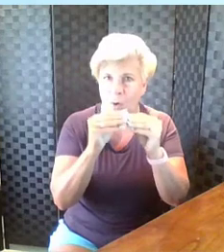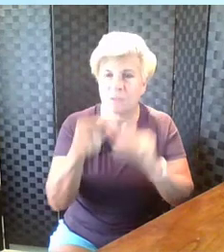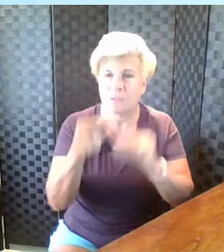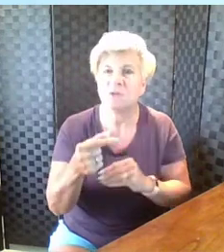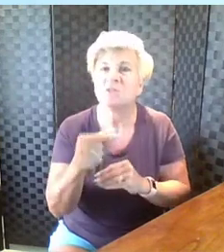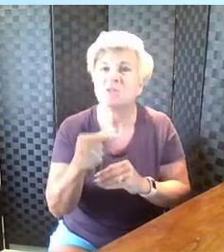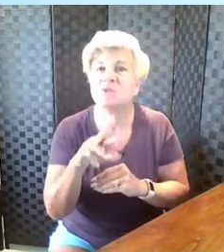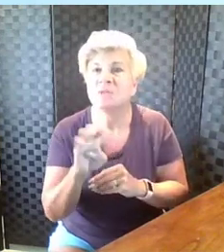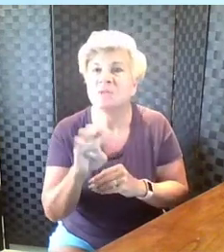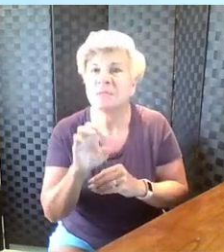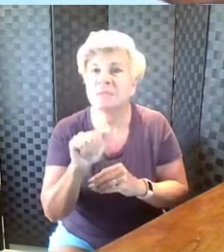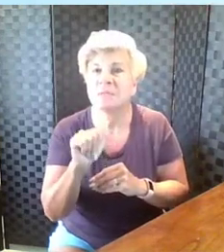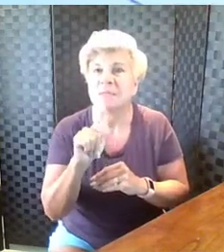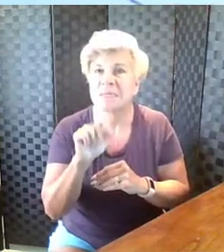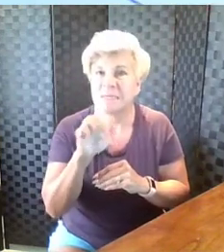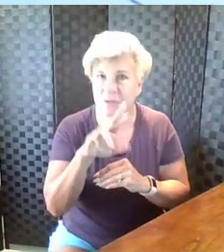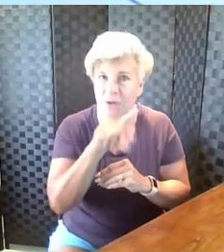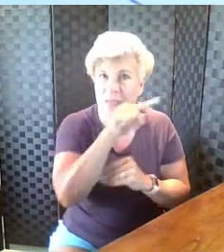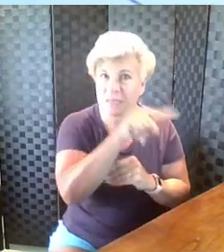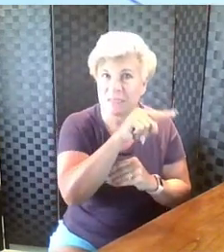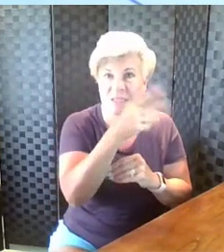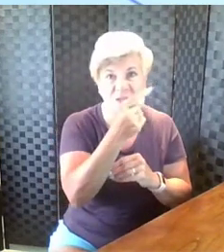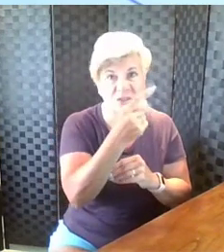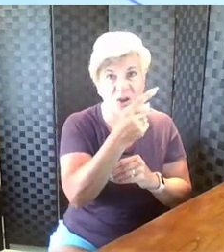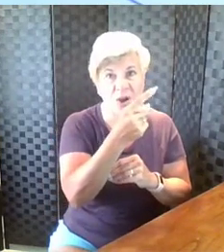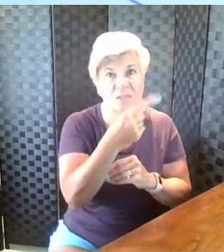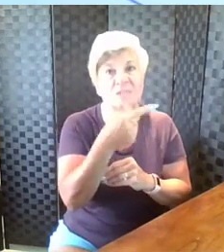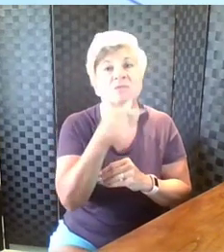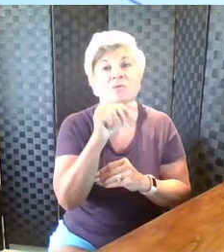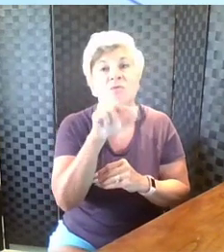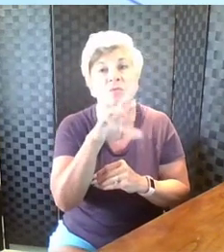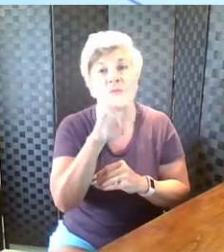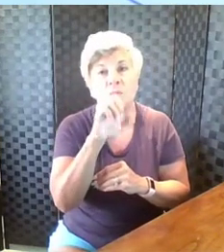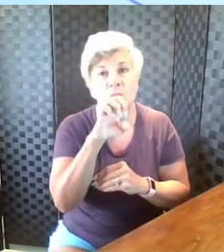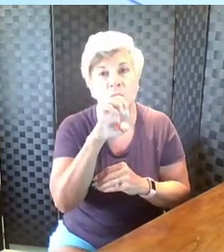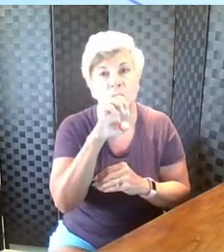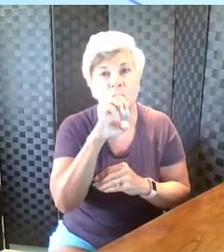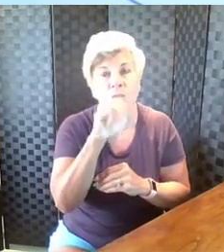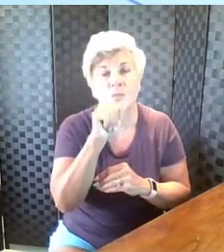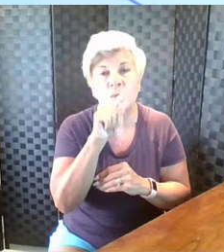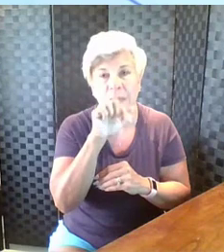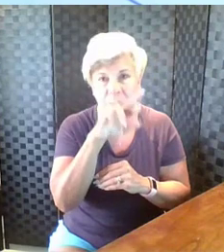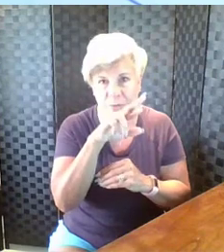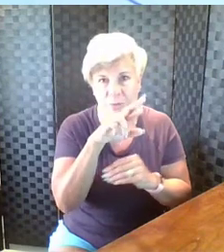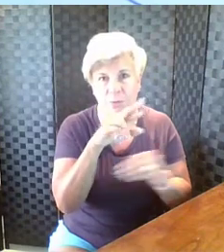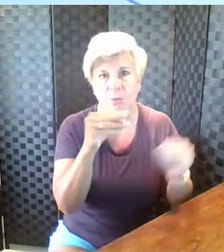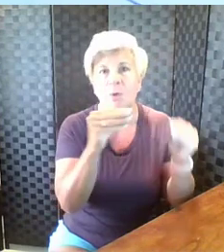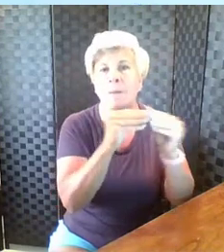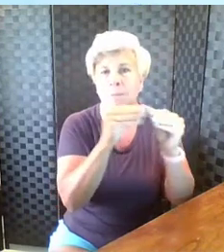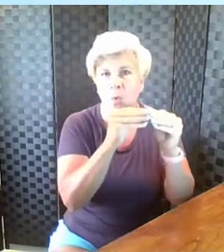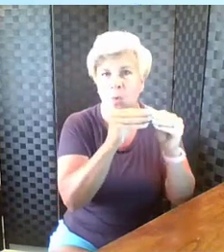group is greater? We would circle the group with the dogs. All right, let's try a couple more.